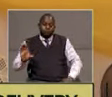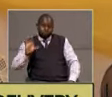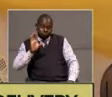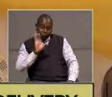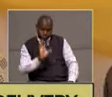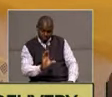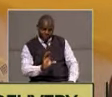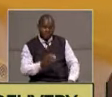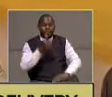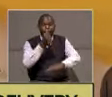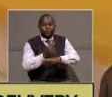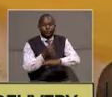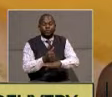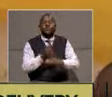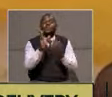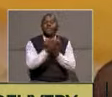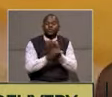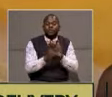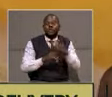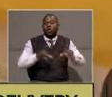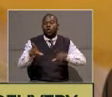to Soroti District Local Government,